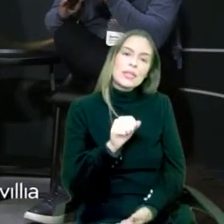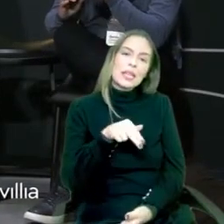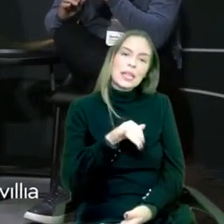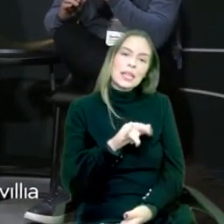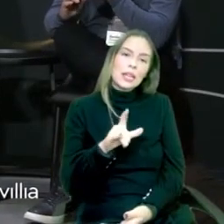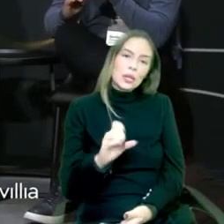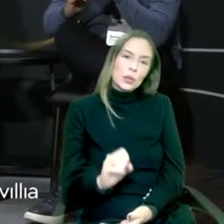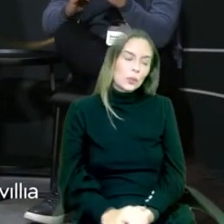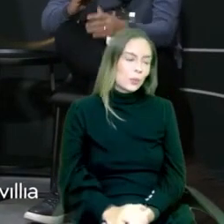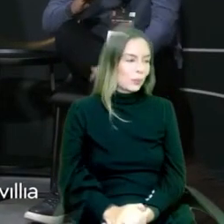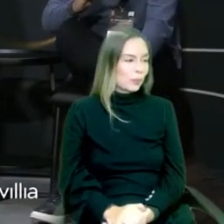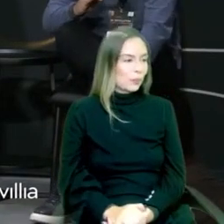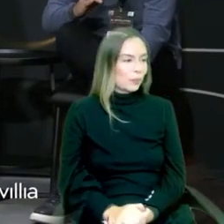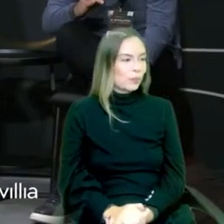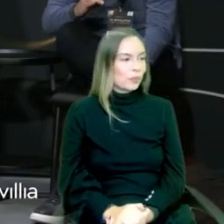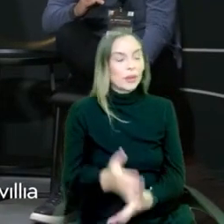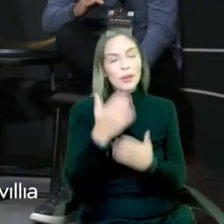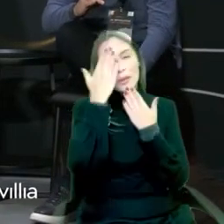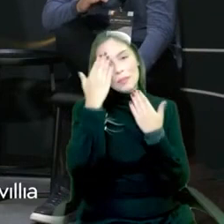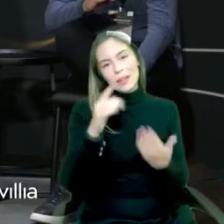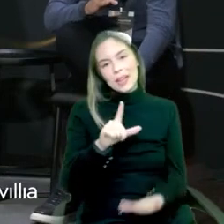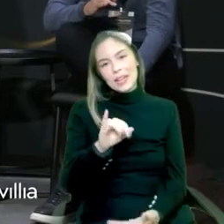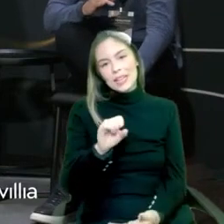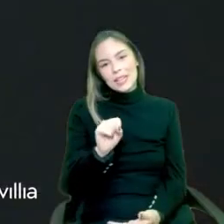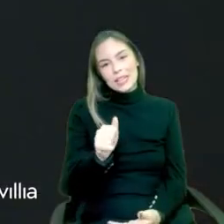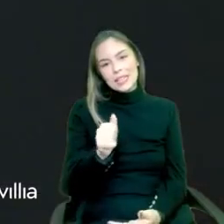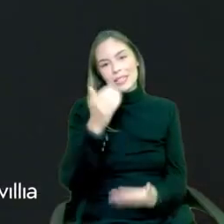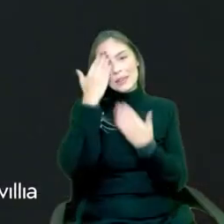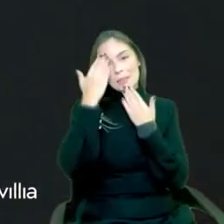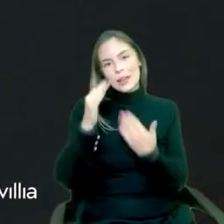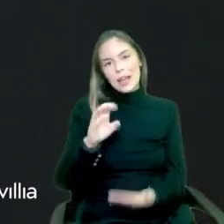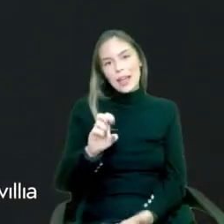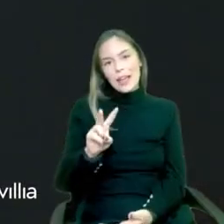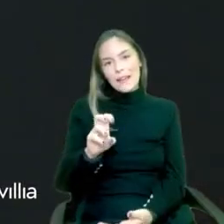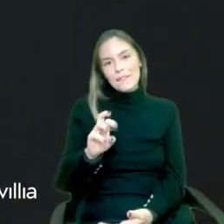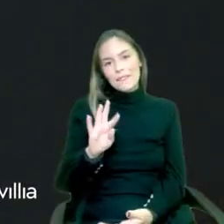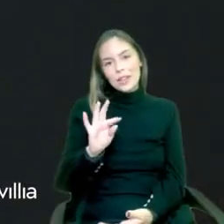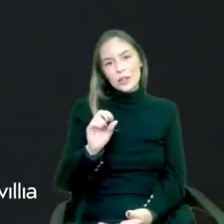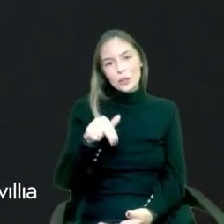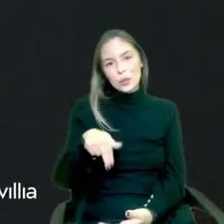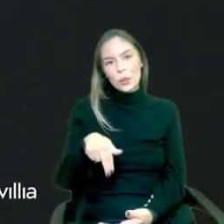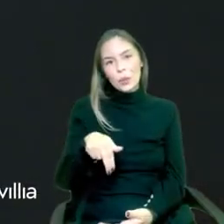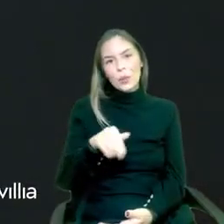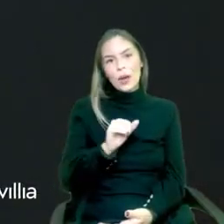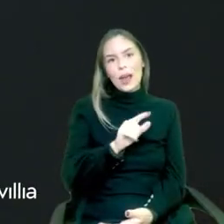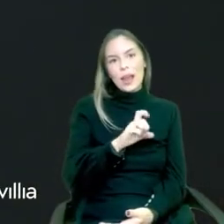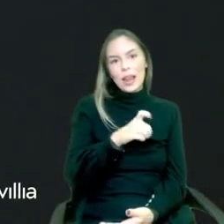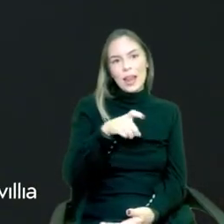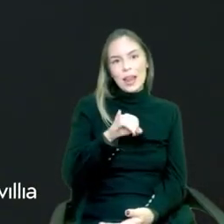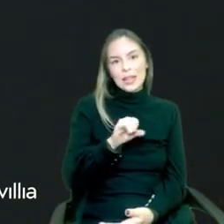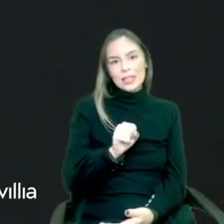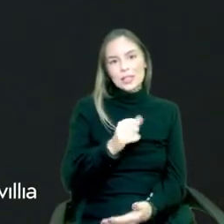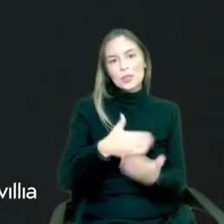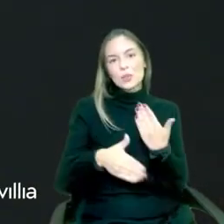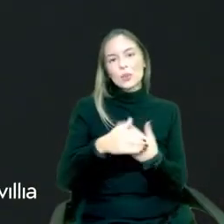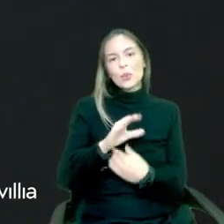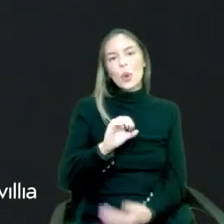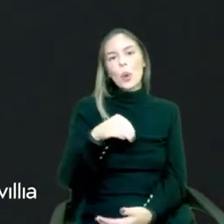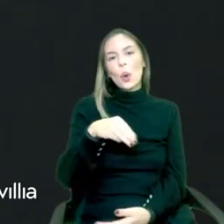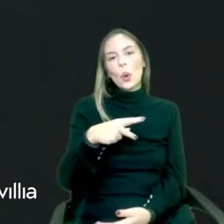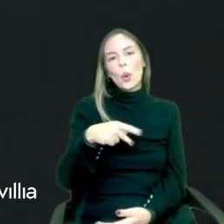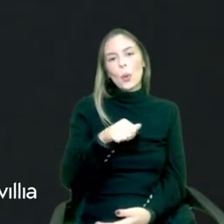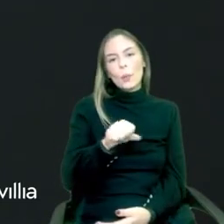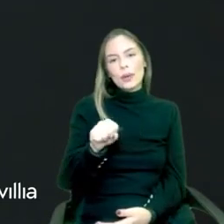Thank you, Lisa. Thank you, Everton, Alexis, and all the Compass team for the opportunity. My first time in Boston,